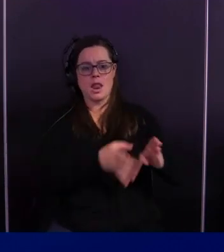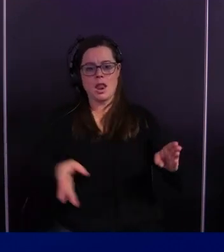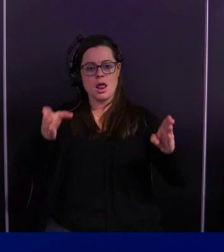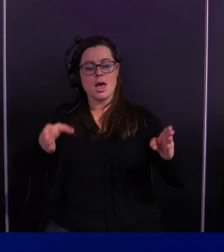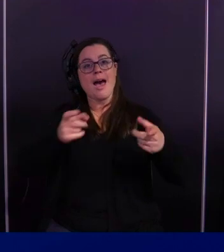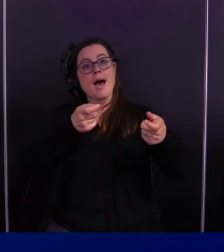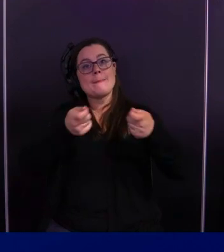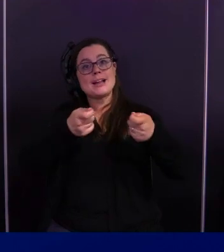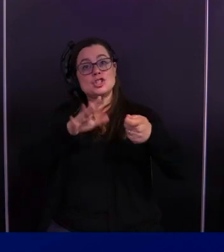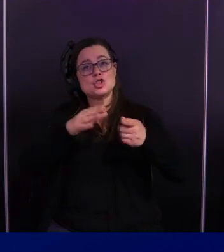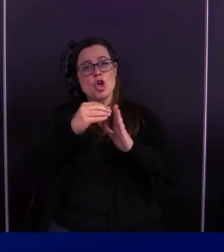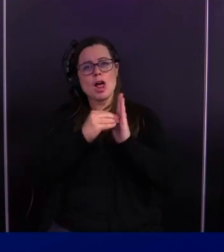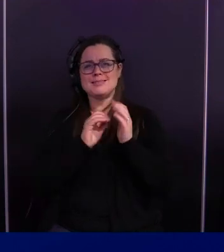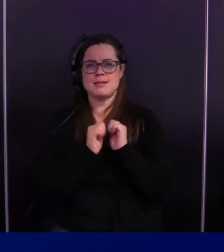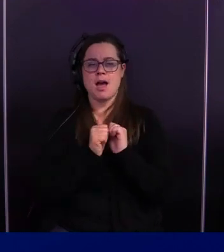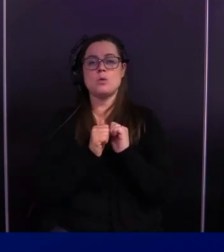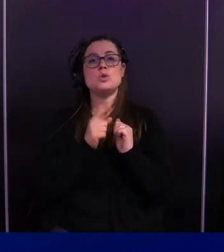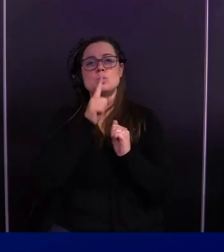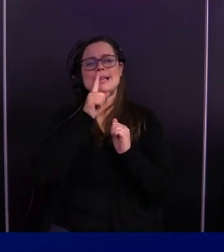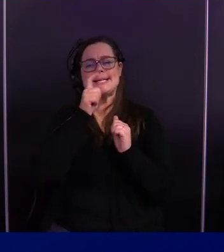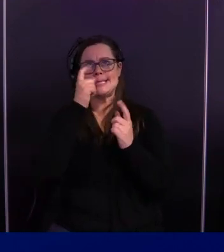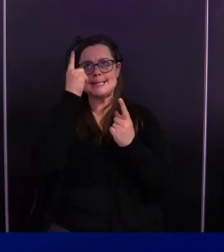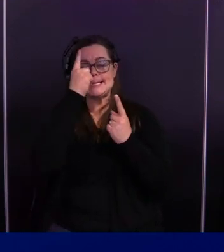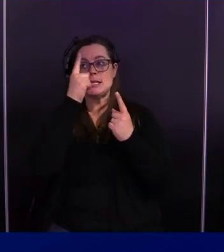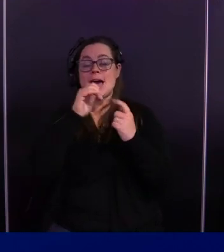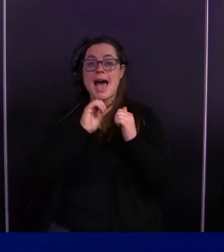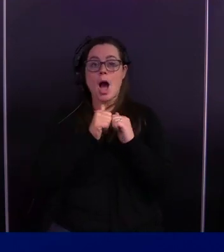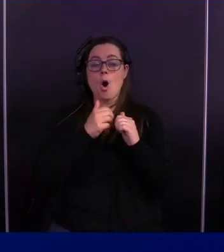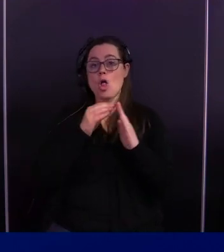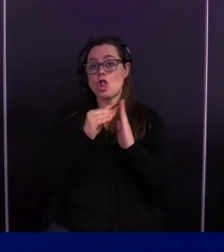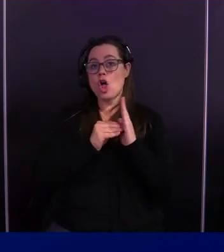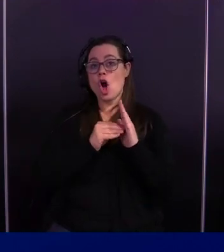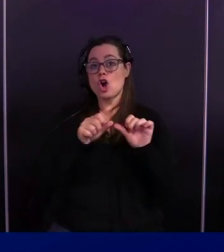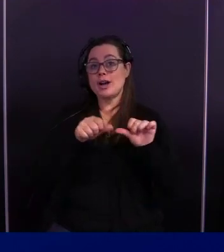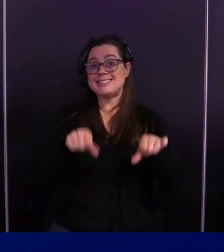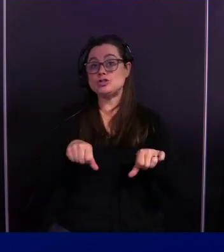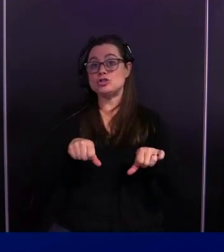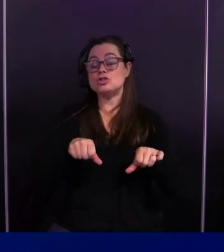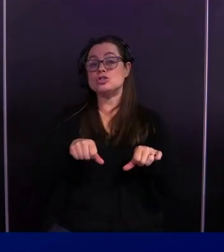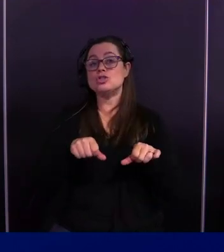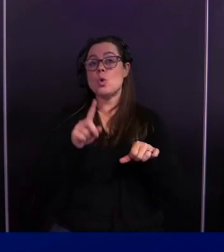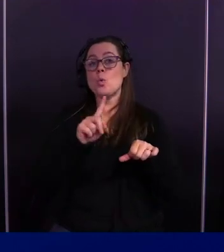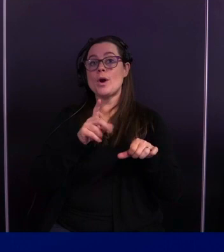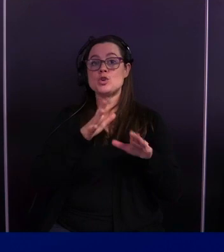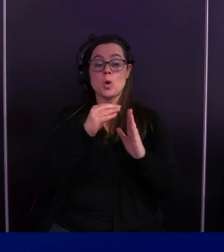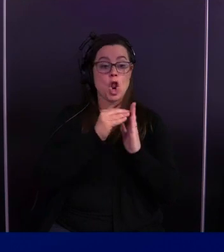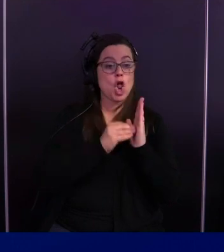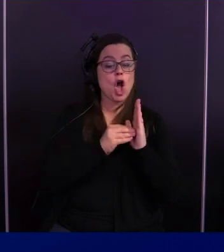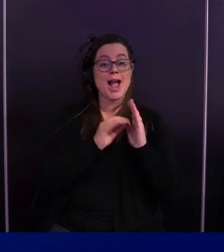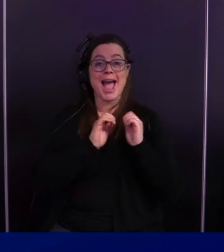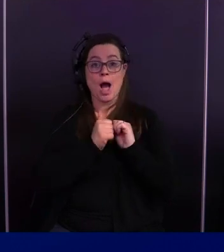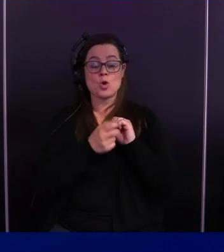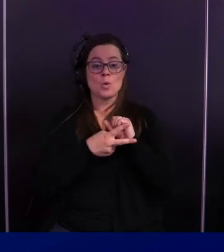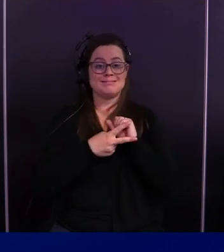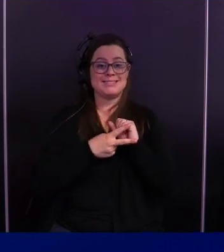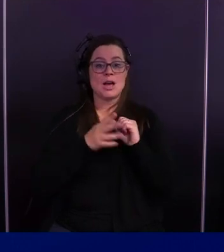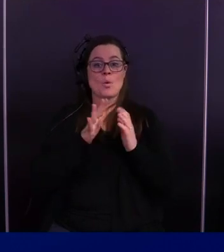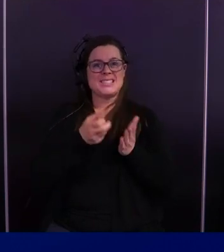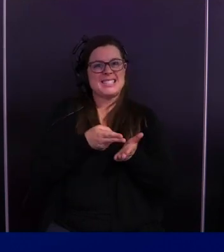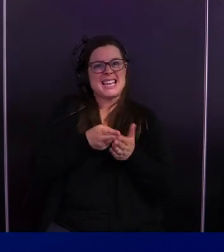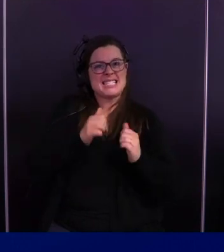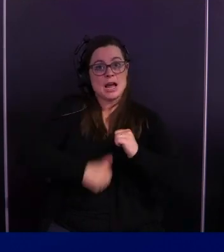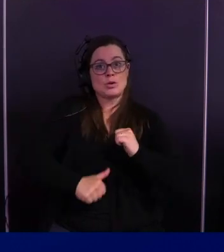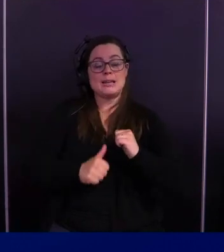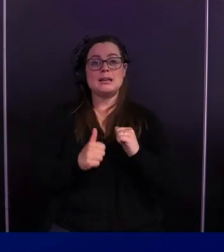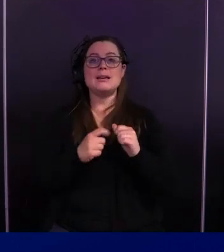there really needs to be some thought that goes into log architecture and how you want to log your data, have integrity of that data, and then